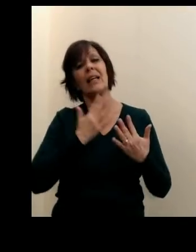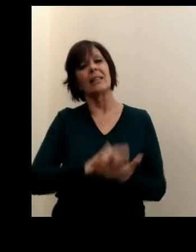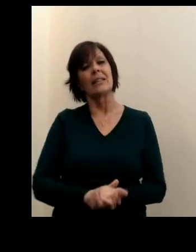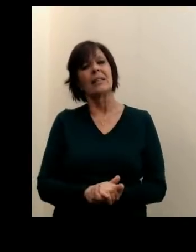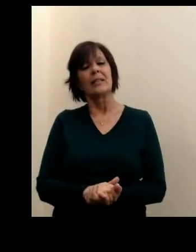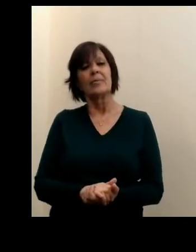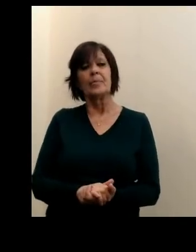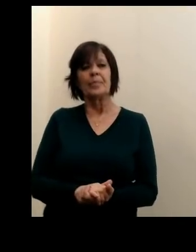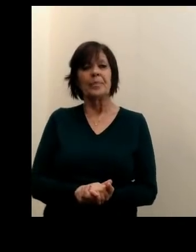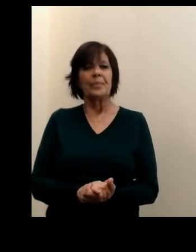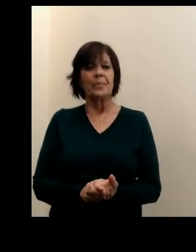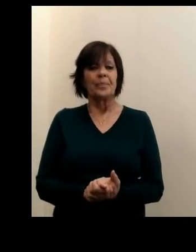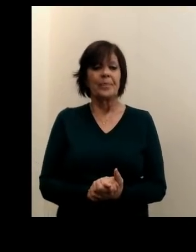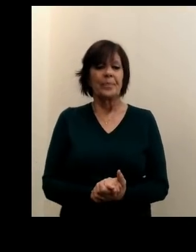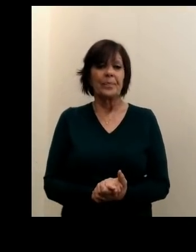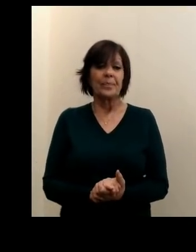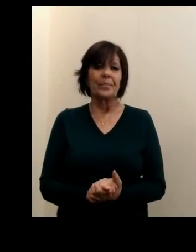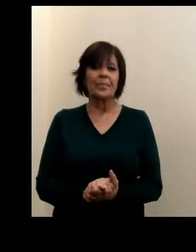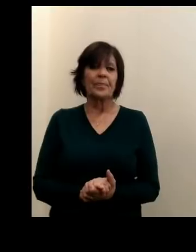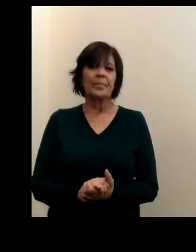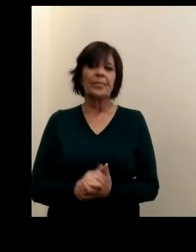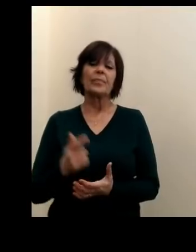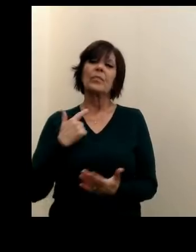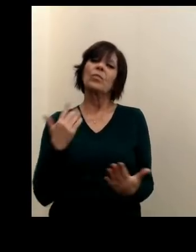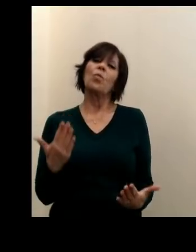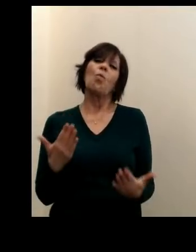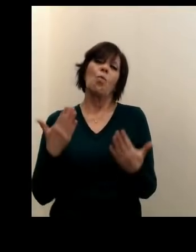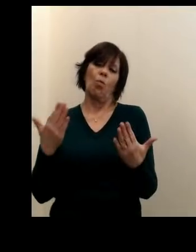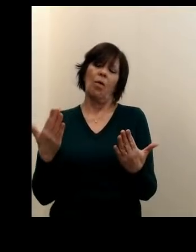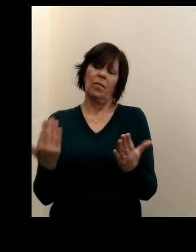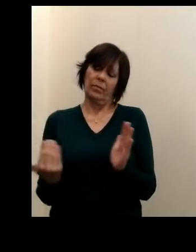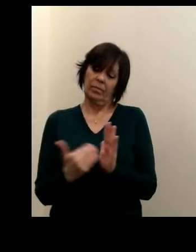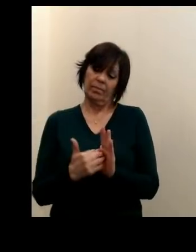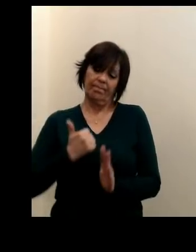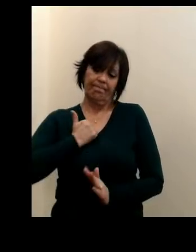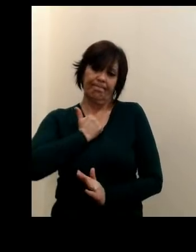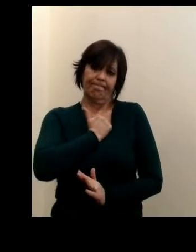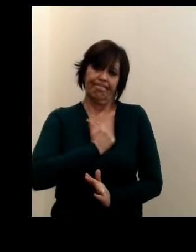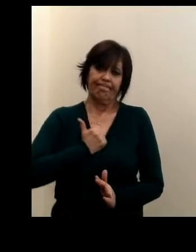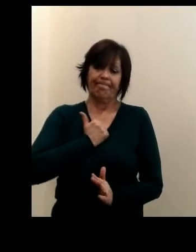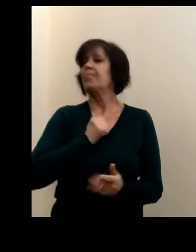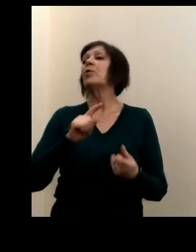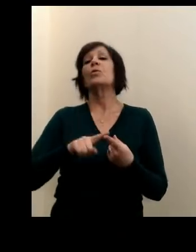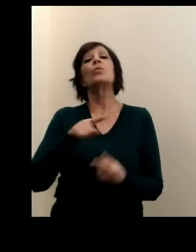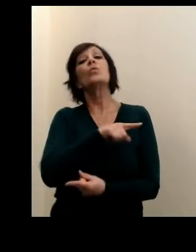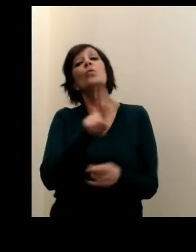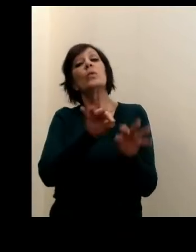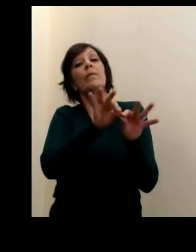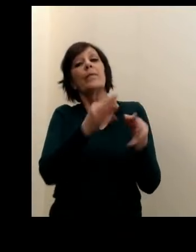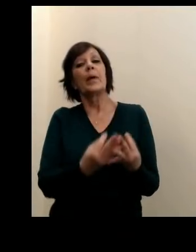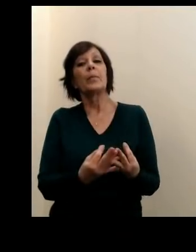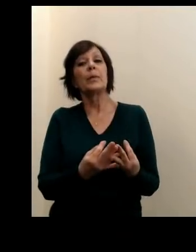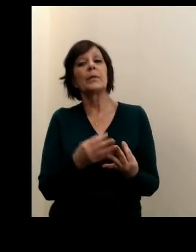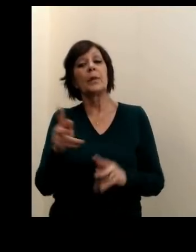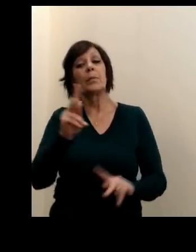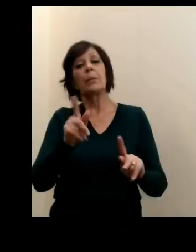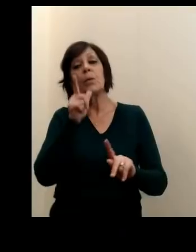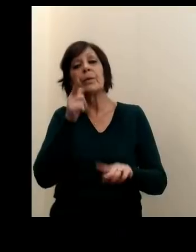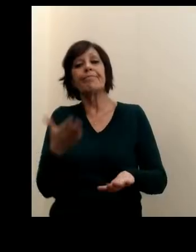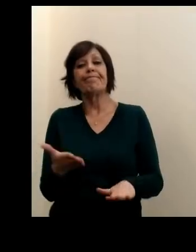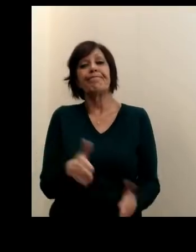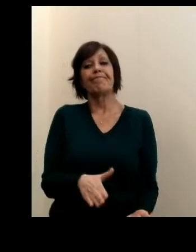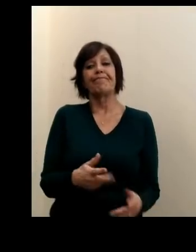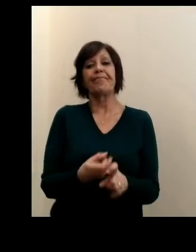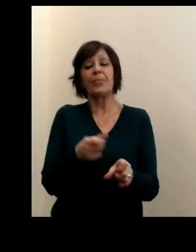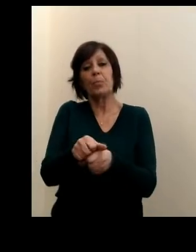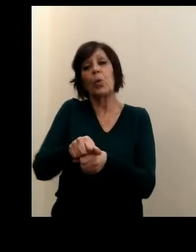unfortunately had to continue to increase. And we do offer our deepest condolences and sympathies to the family members of those who have perished